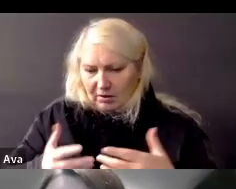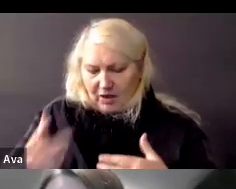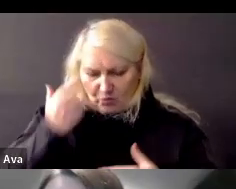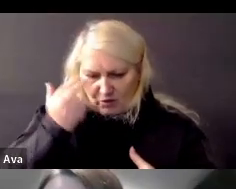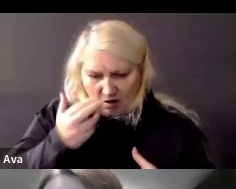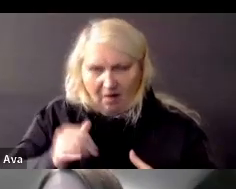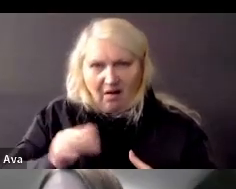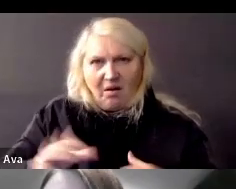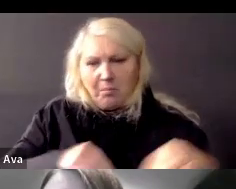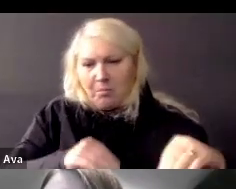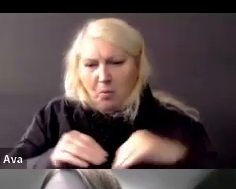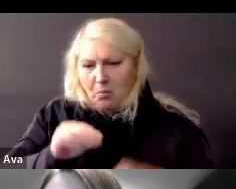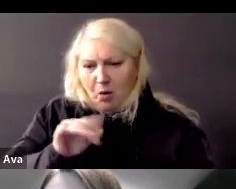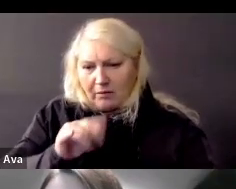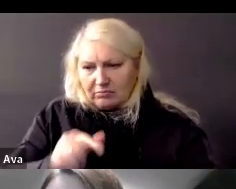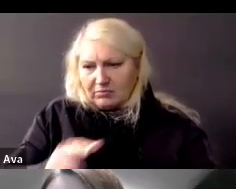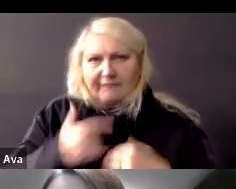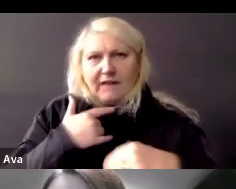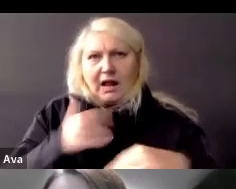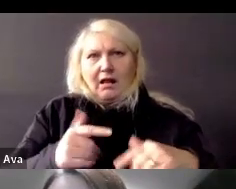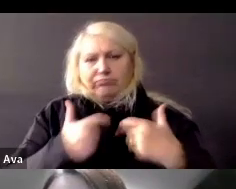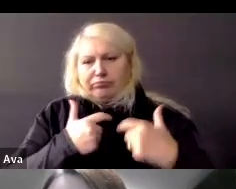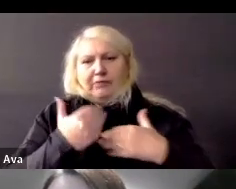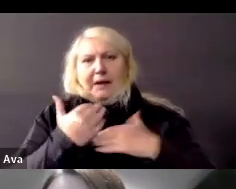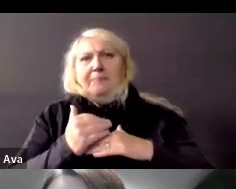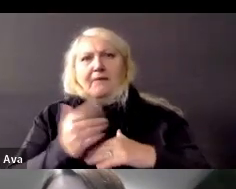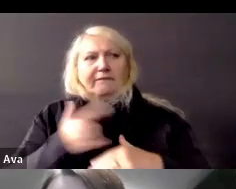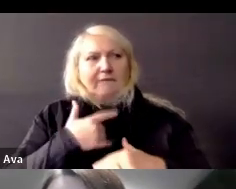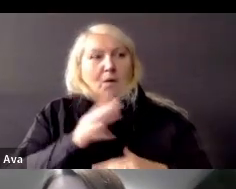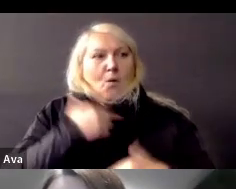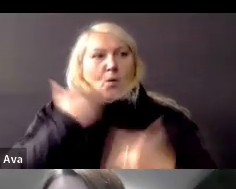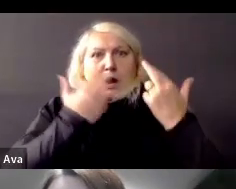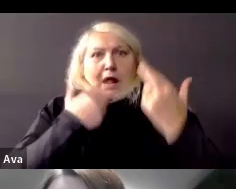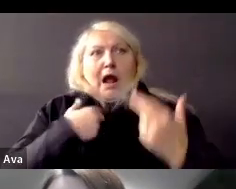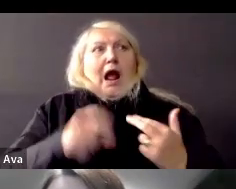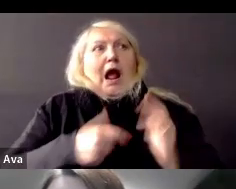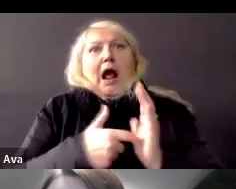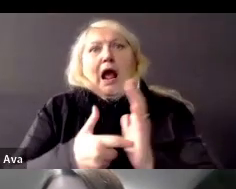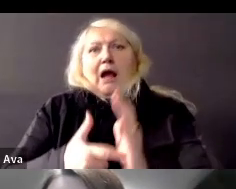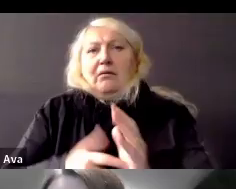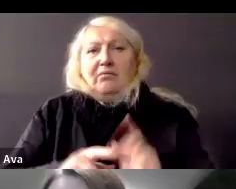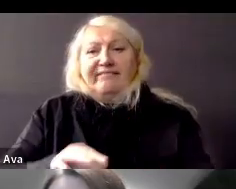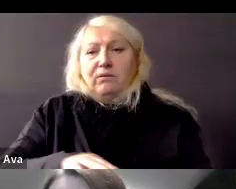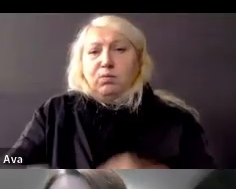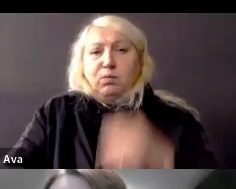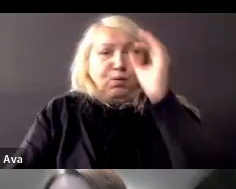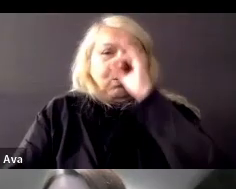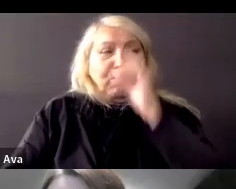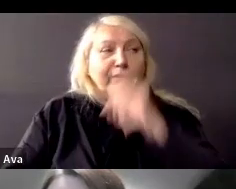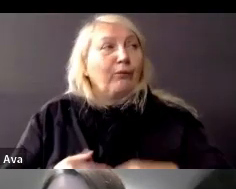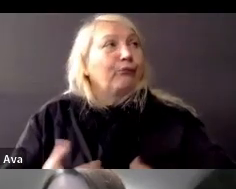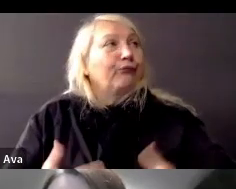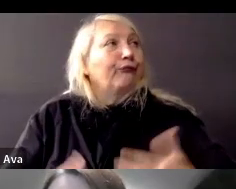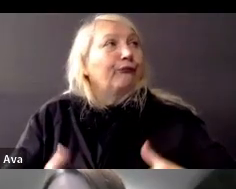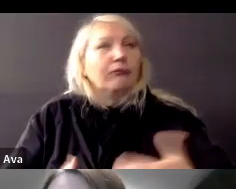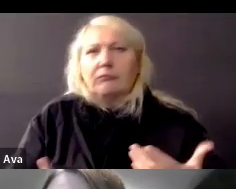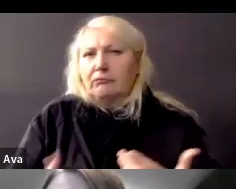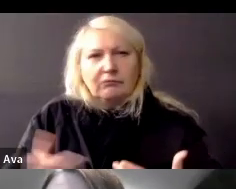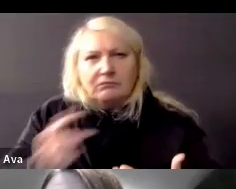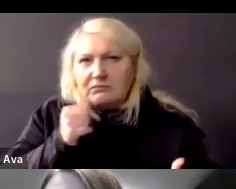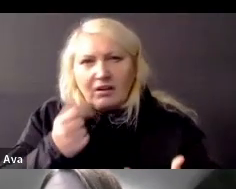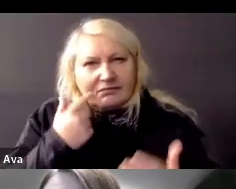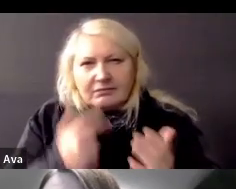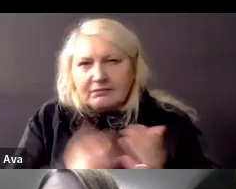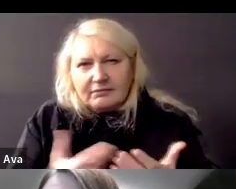impacted and they need this and they need that. But for a lot of us, it's either lifelong or it's